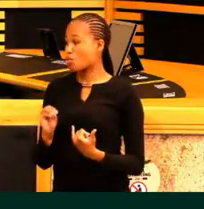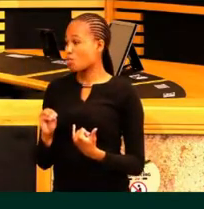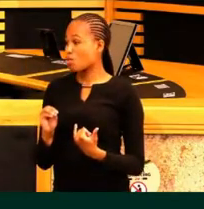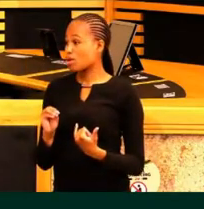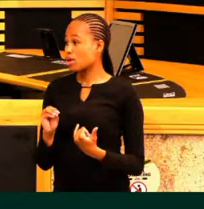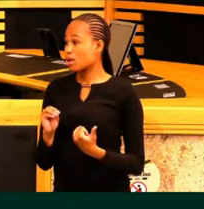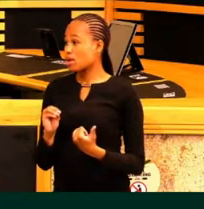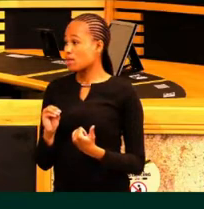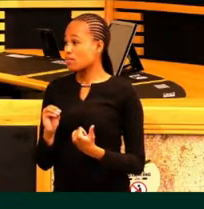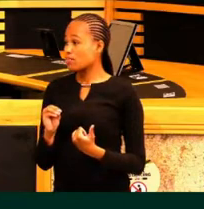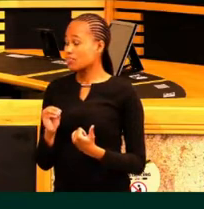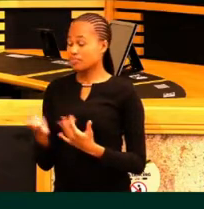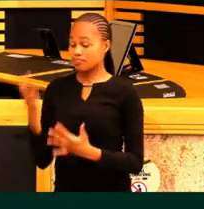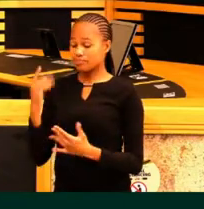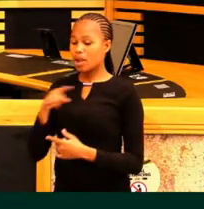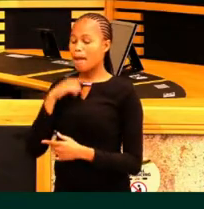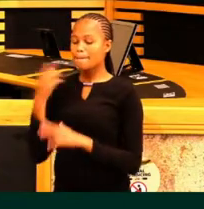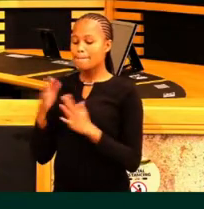foreign